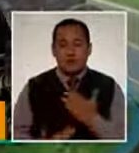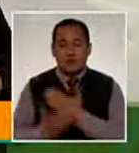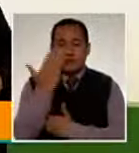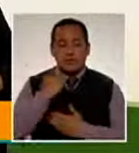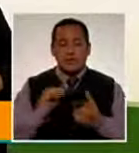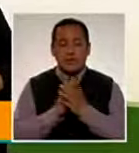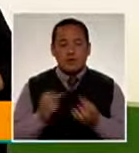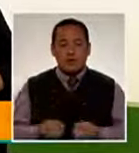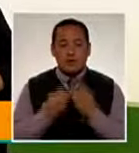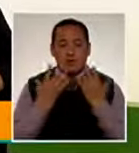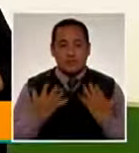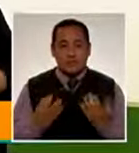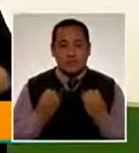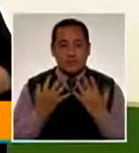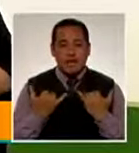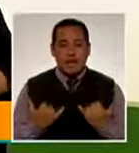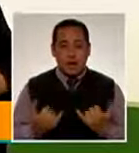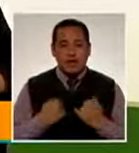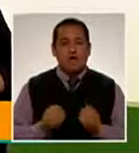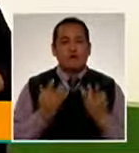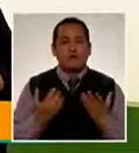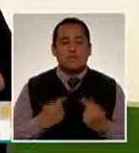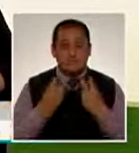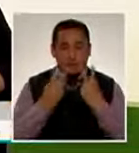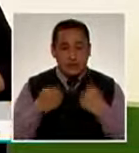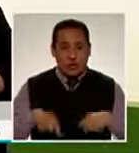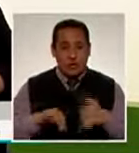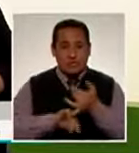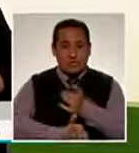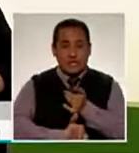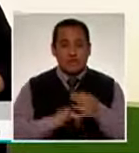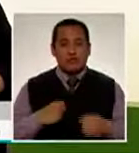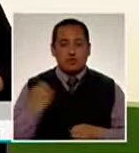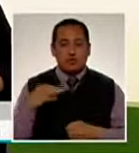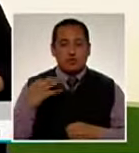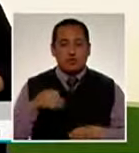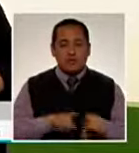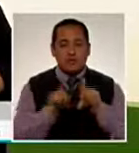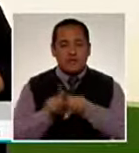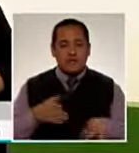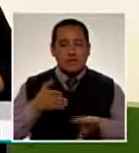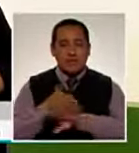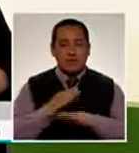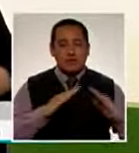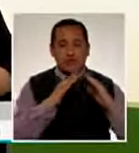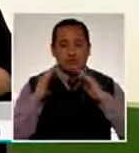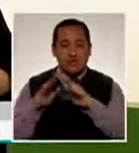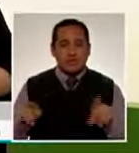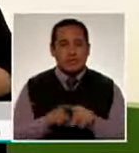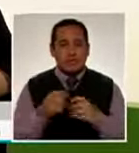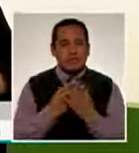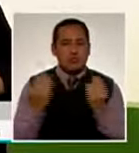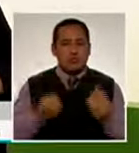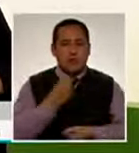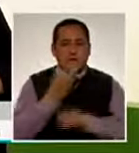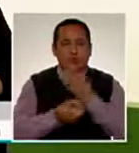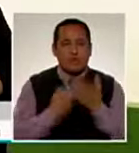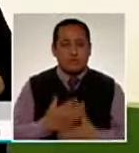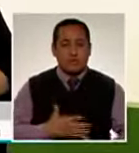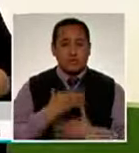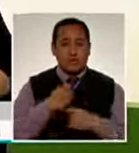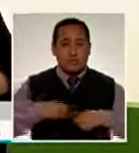Good morning, dear friends, how are you? How are you? you be this Saturday? We are, as always, ingresing to your homes with